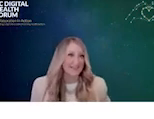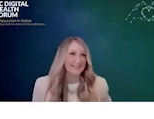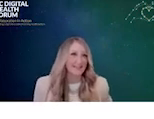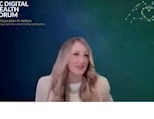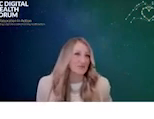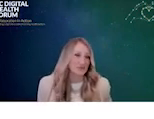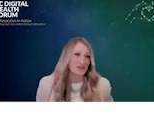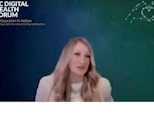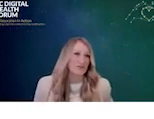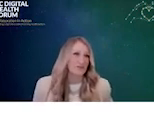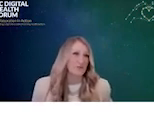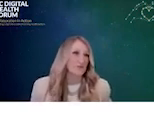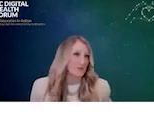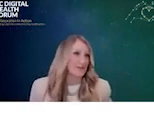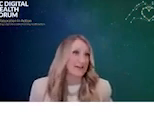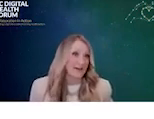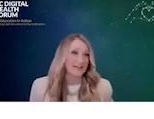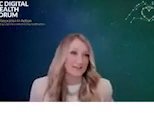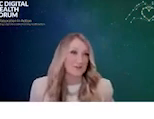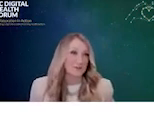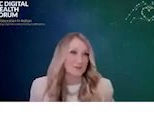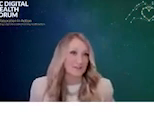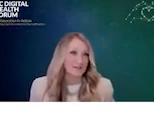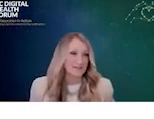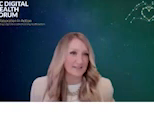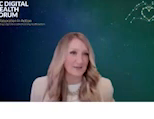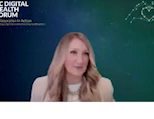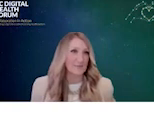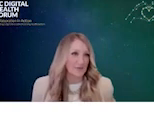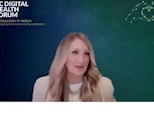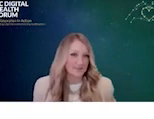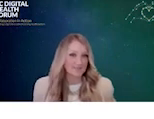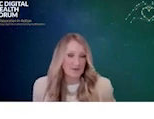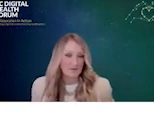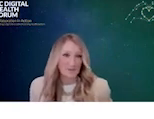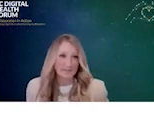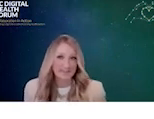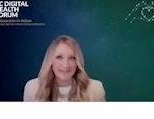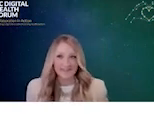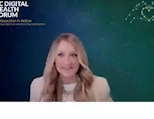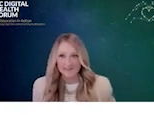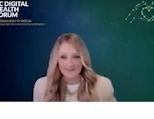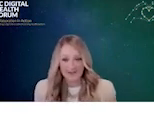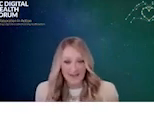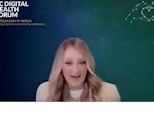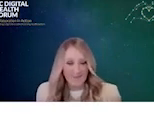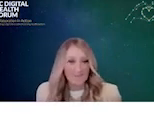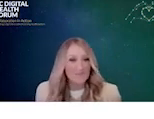just again, thank you for sharing, even at a high level, really what's coming down the pipe for us. Really exciting